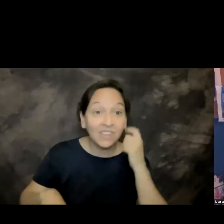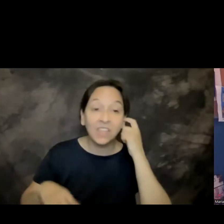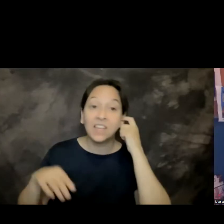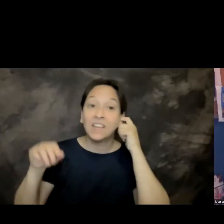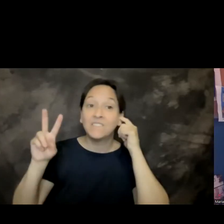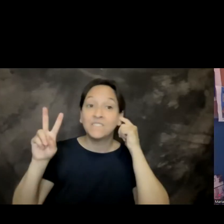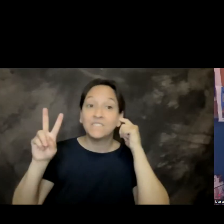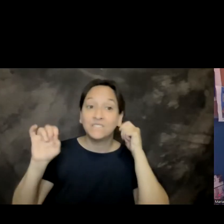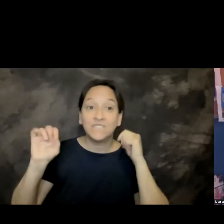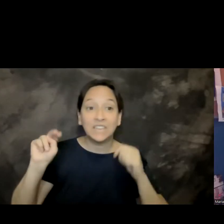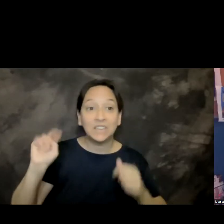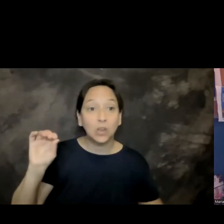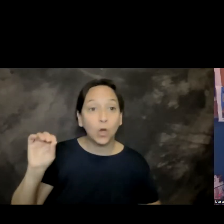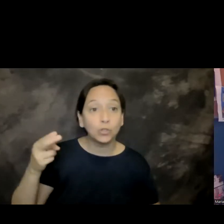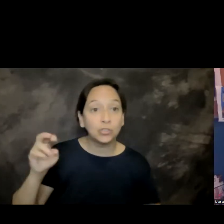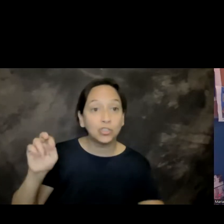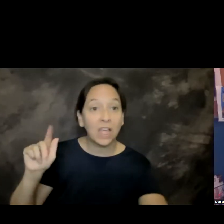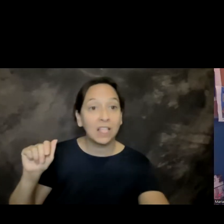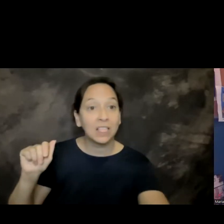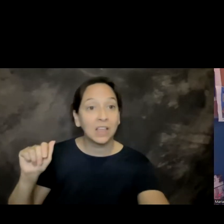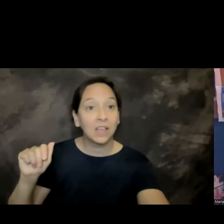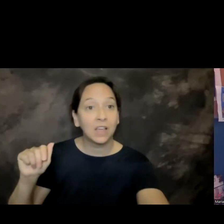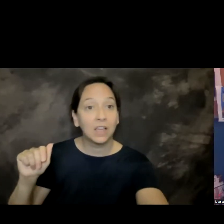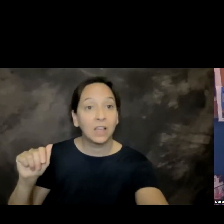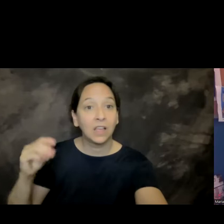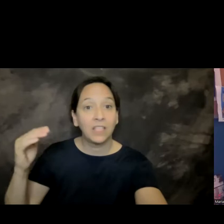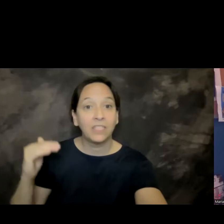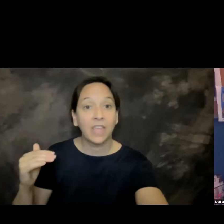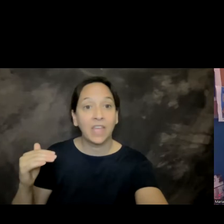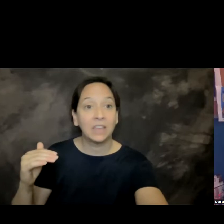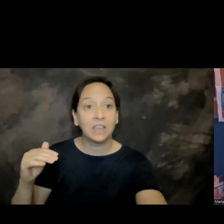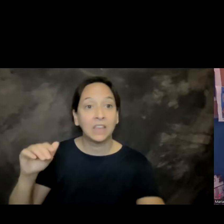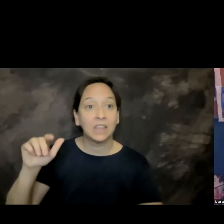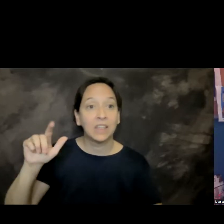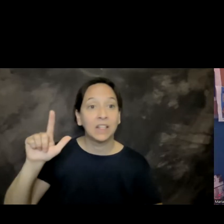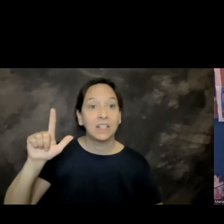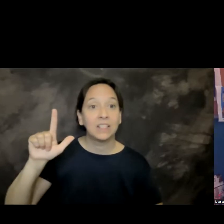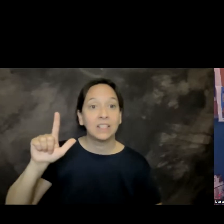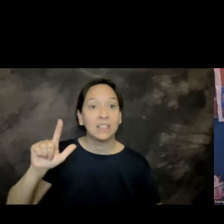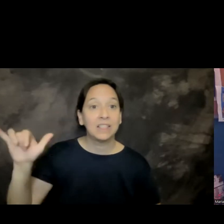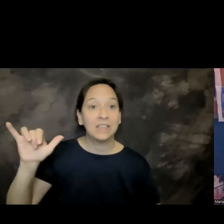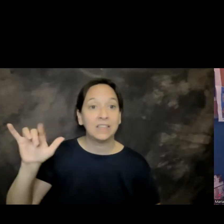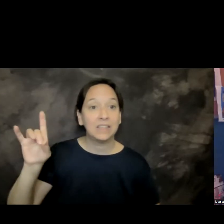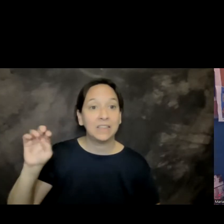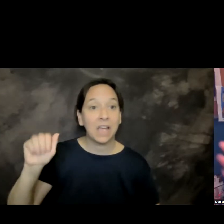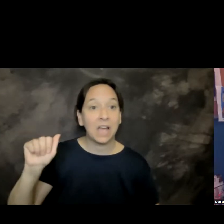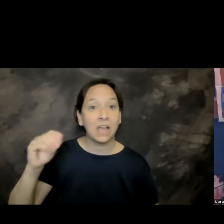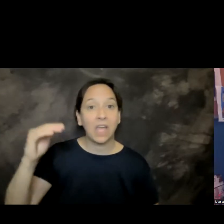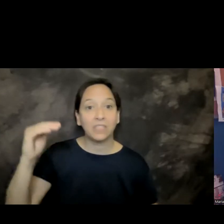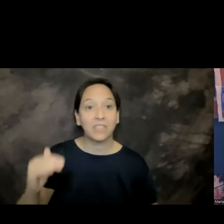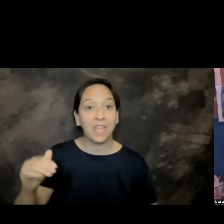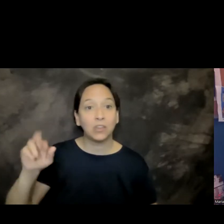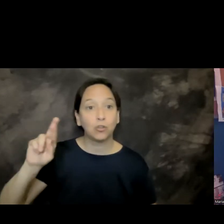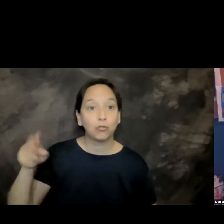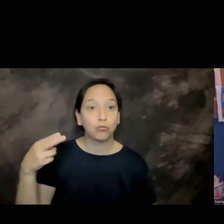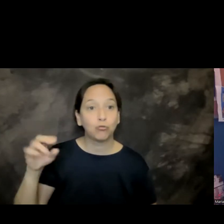Vinod Chawla. Then I see Lydia. Third, I see Rhoda. We'll do that in that order.